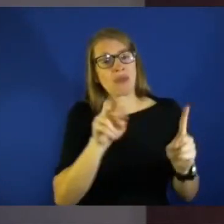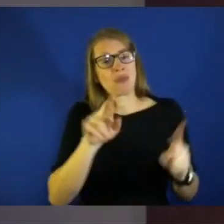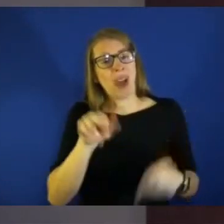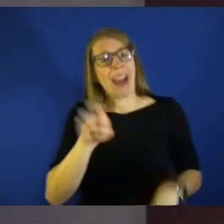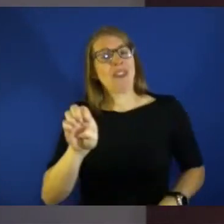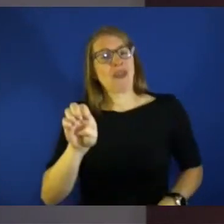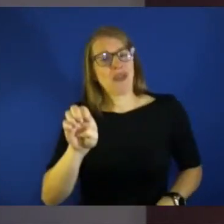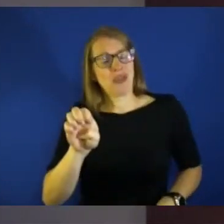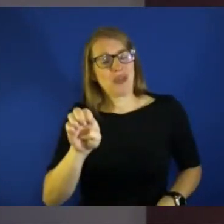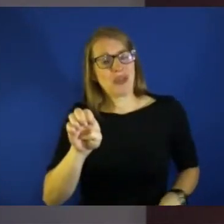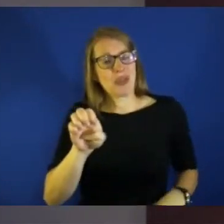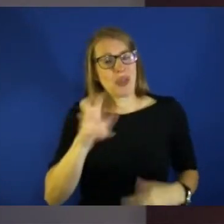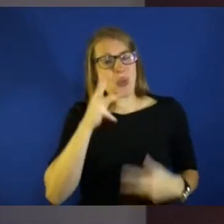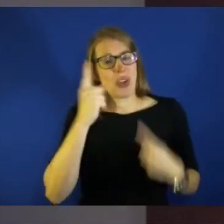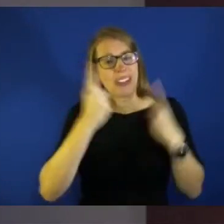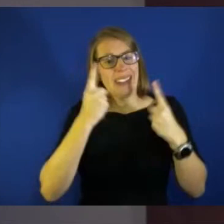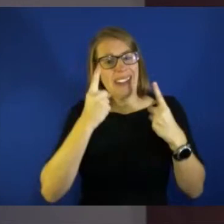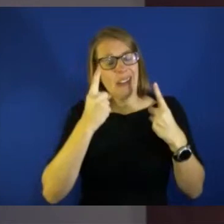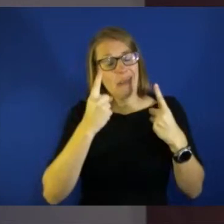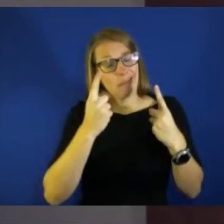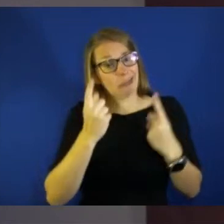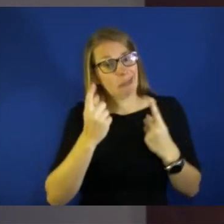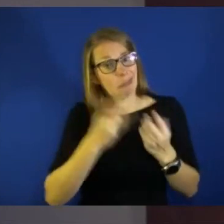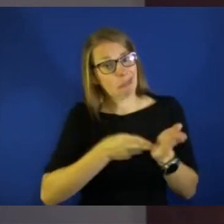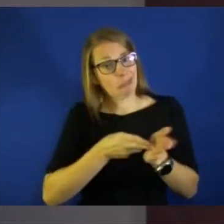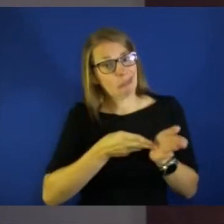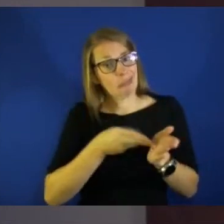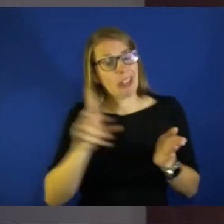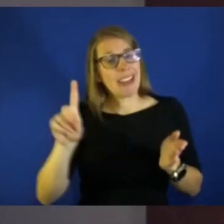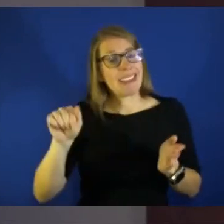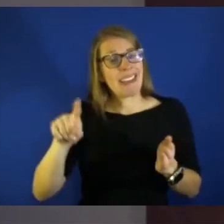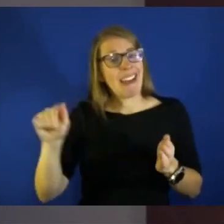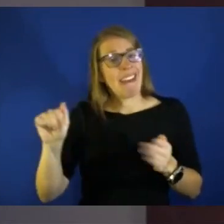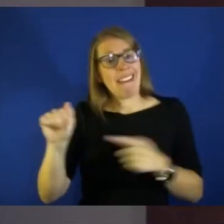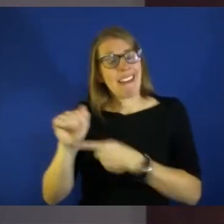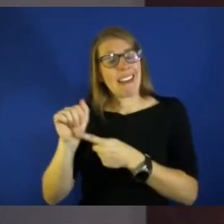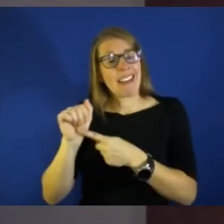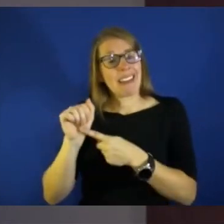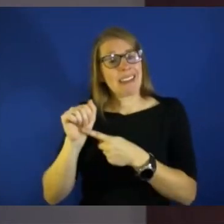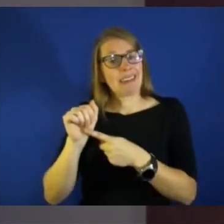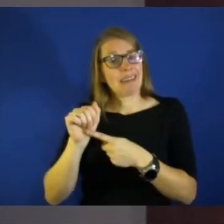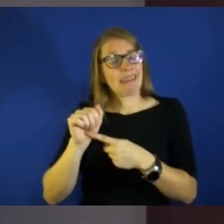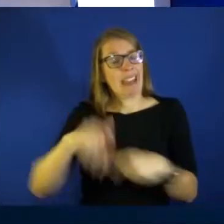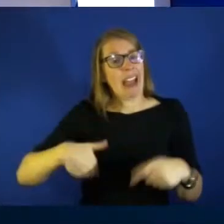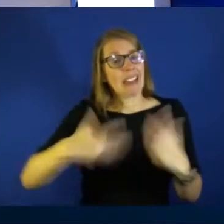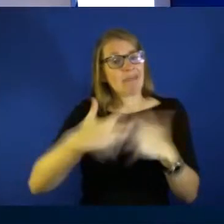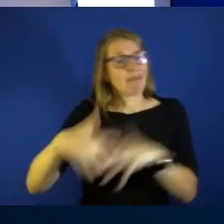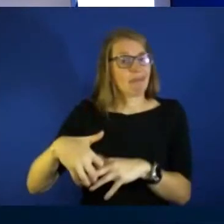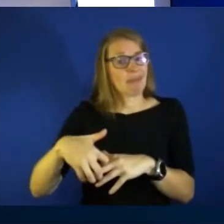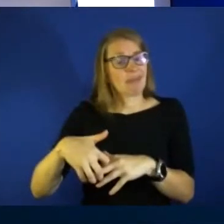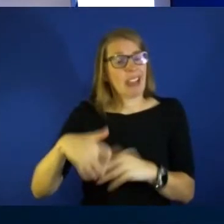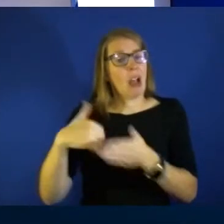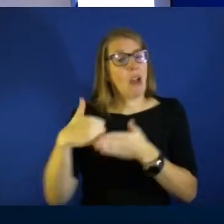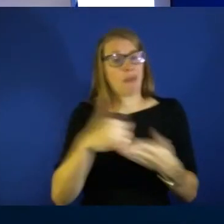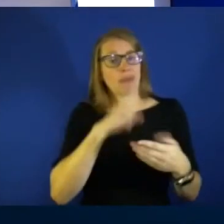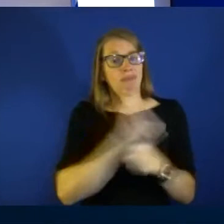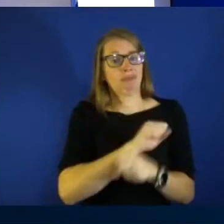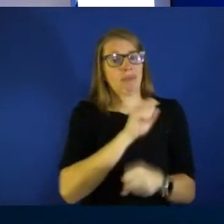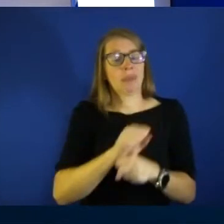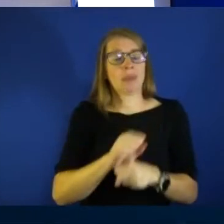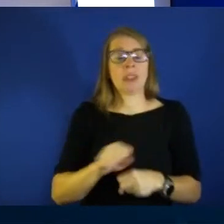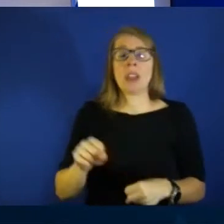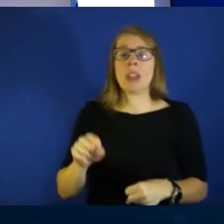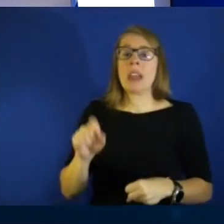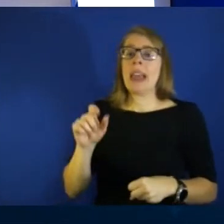we would consider it, to be perfectly honest. The data really hasn't borne out that it's helpful. Terry wants to know, are antivirals becoming